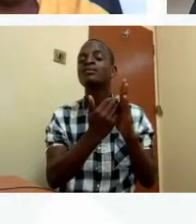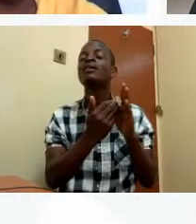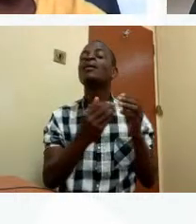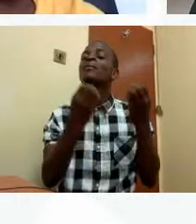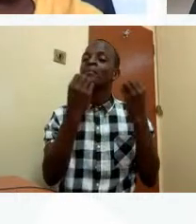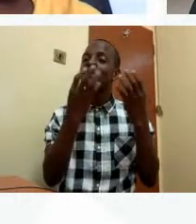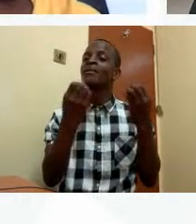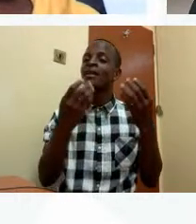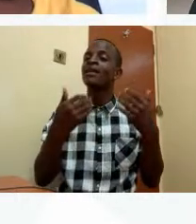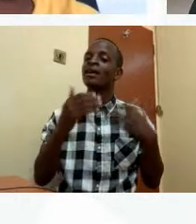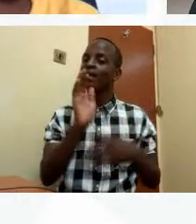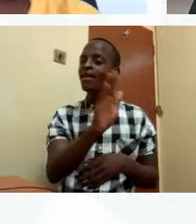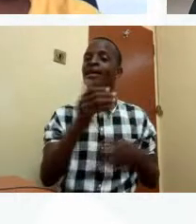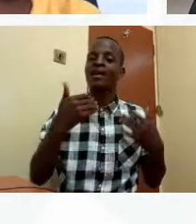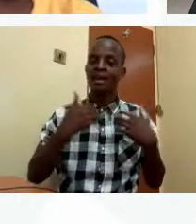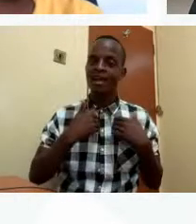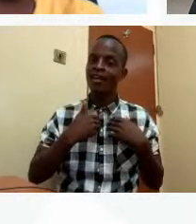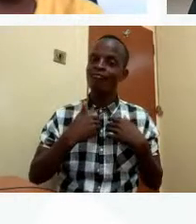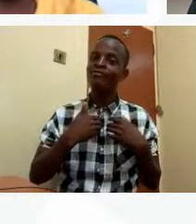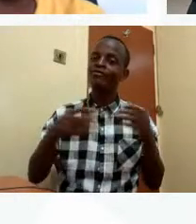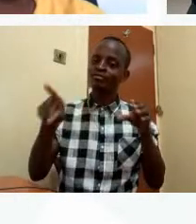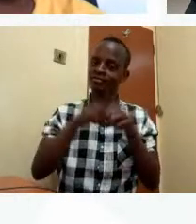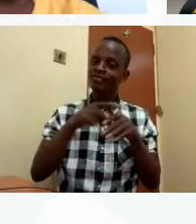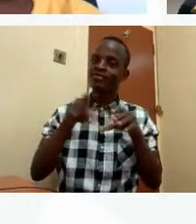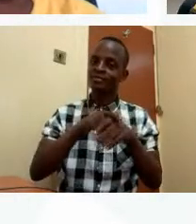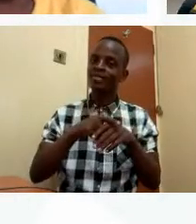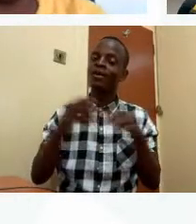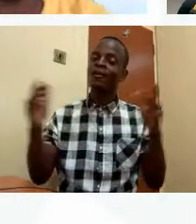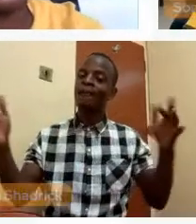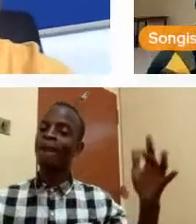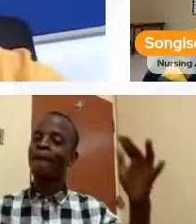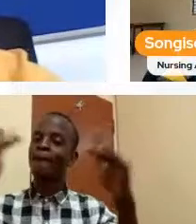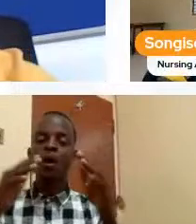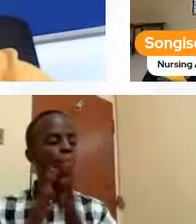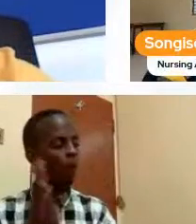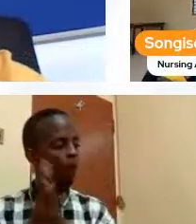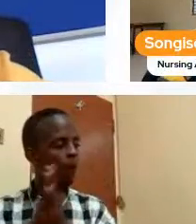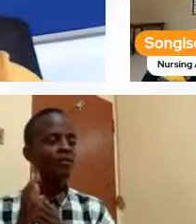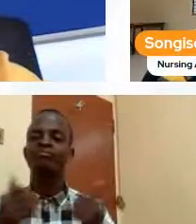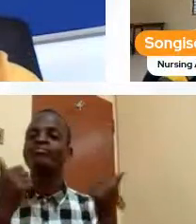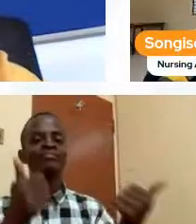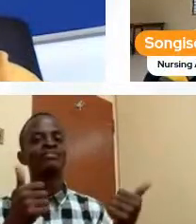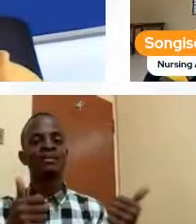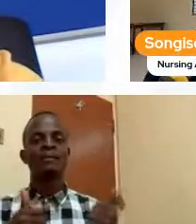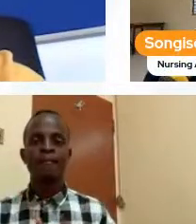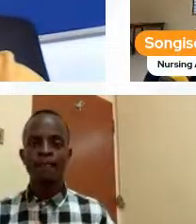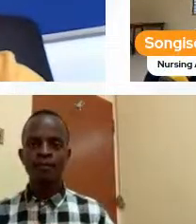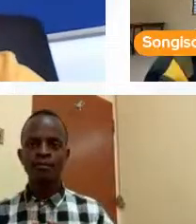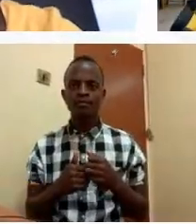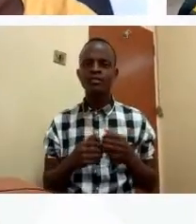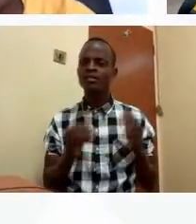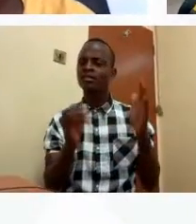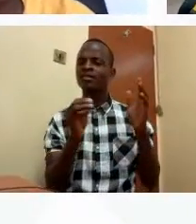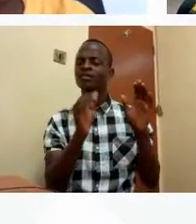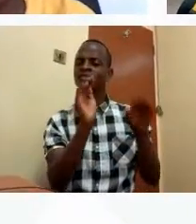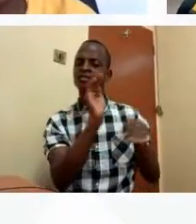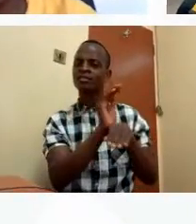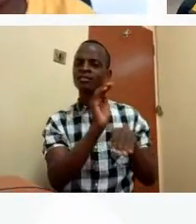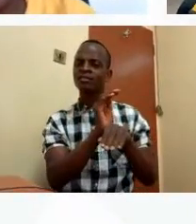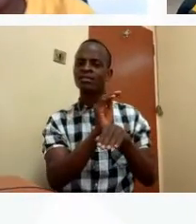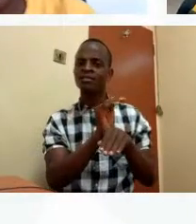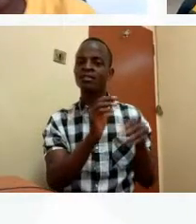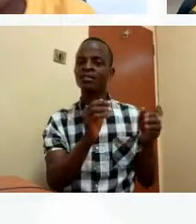things that come from being part of the largest youth adolescent health youth network in the country. So in our comments section, we have